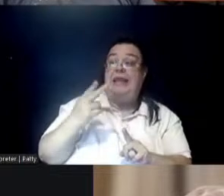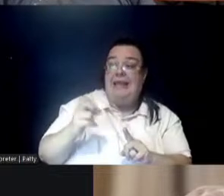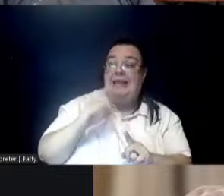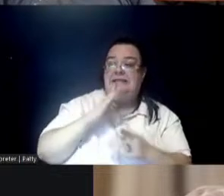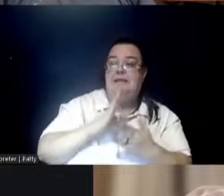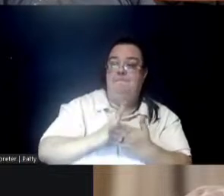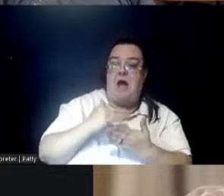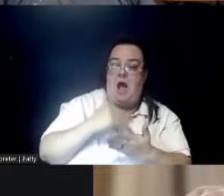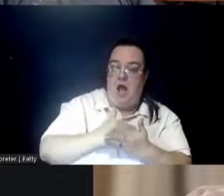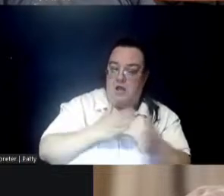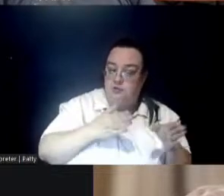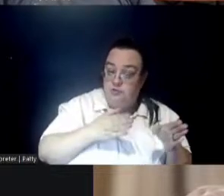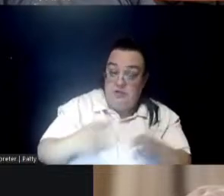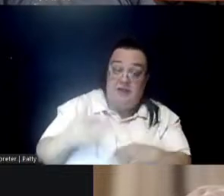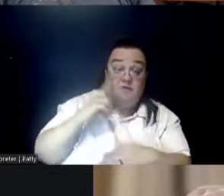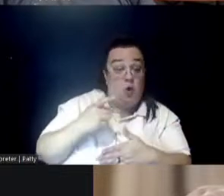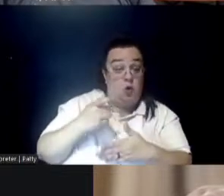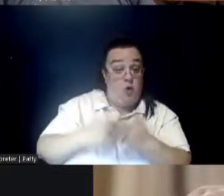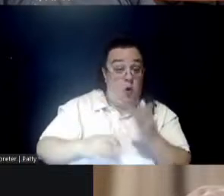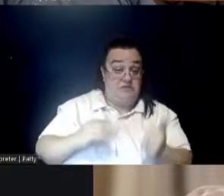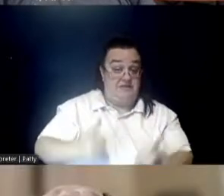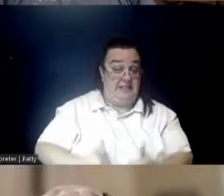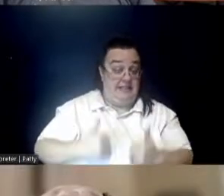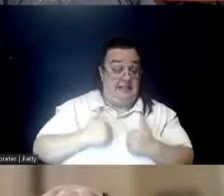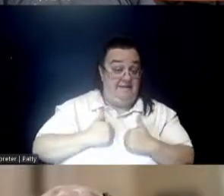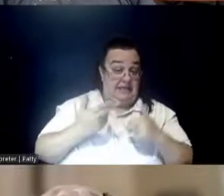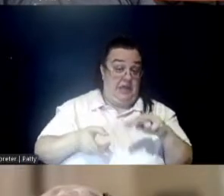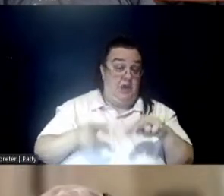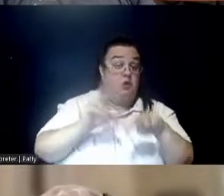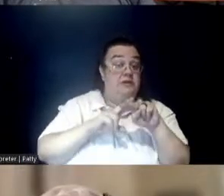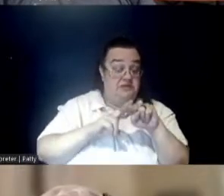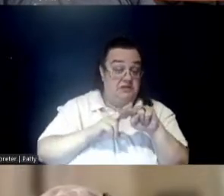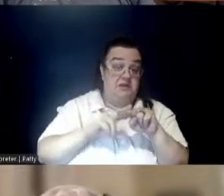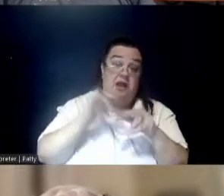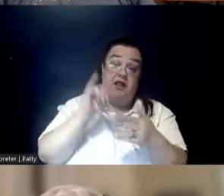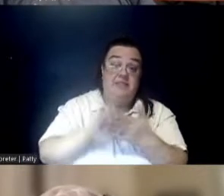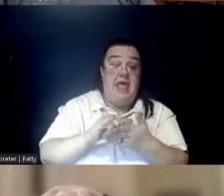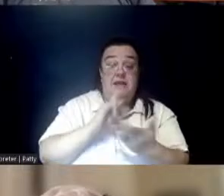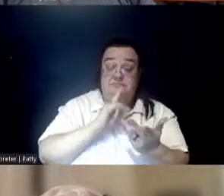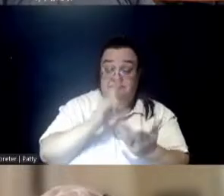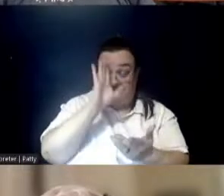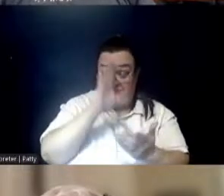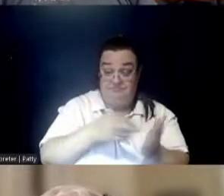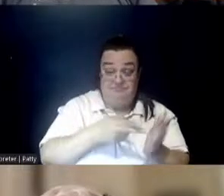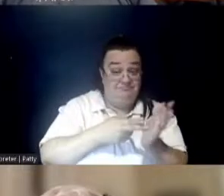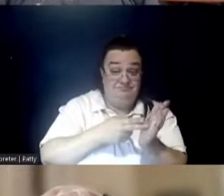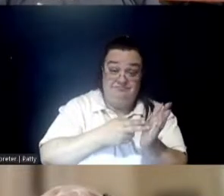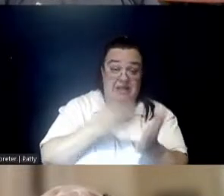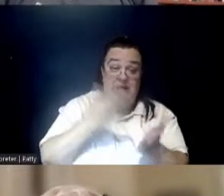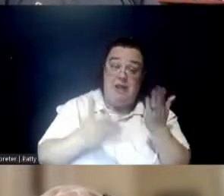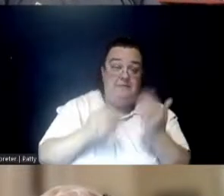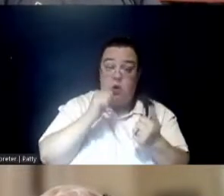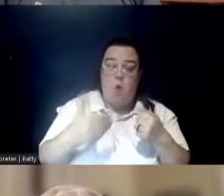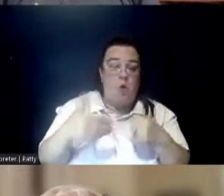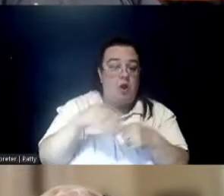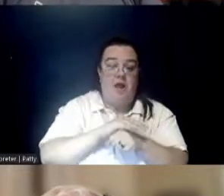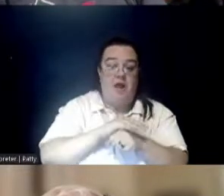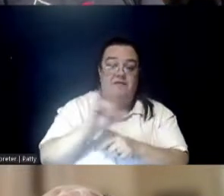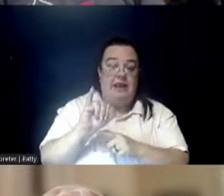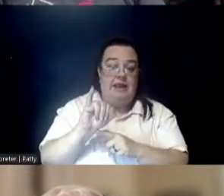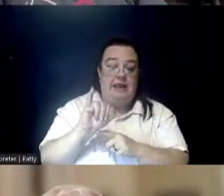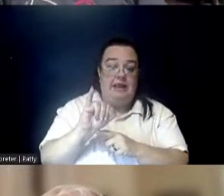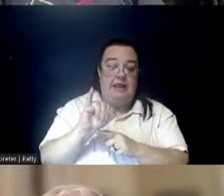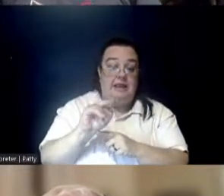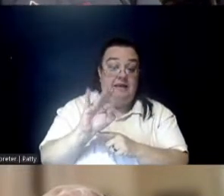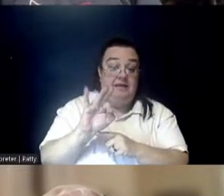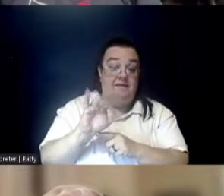budgeting for cost of living increases that frankly probably don't cover inflation,